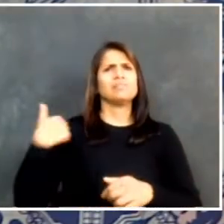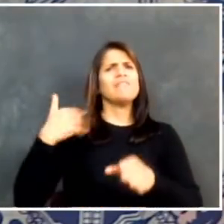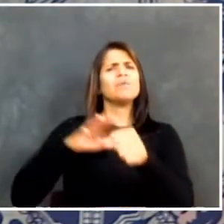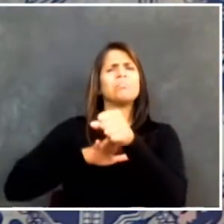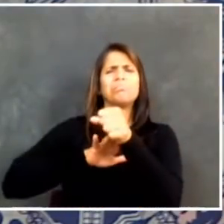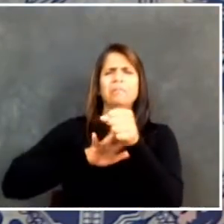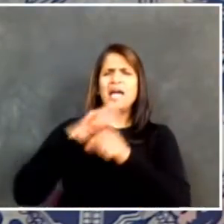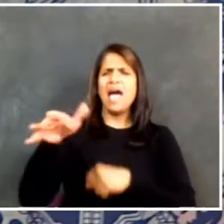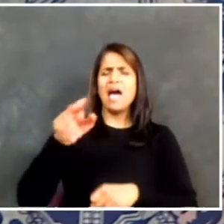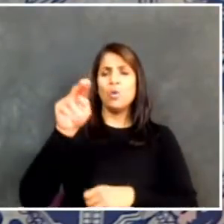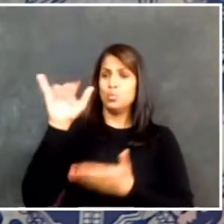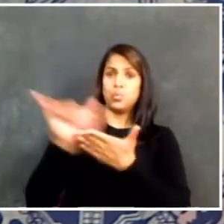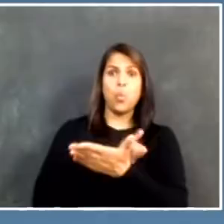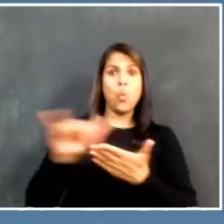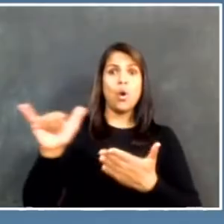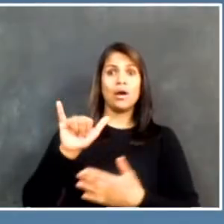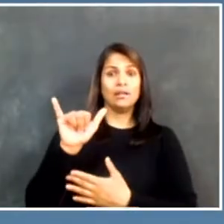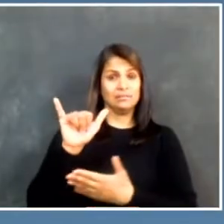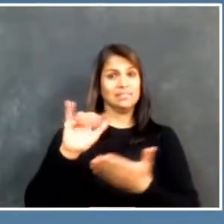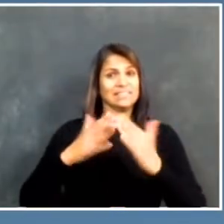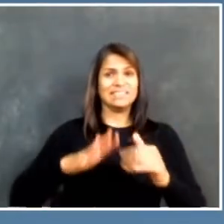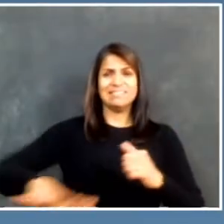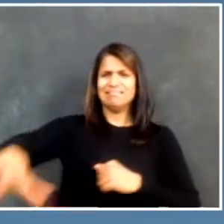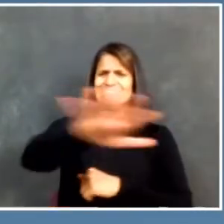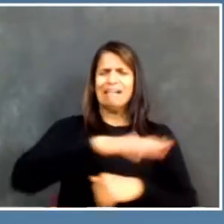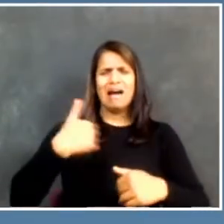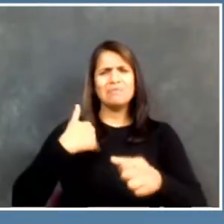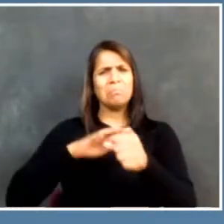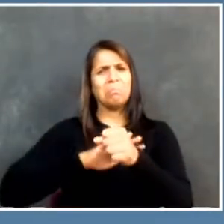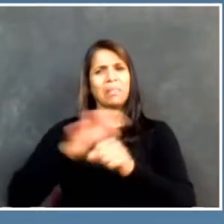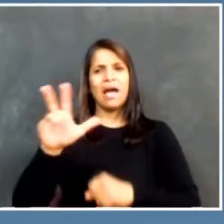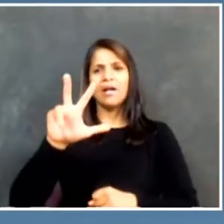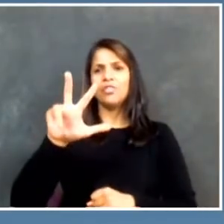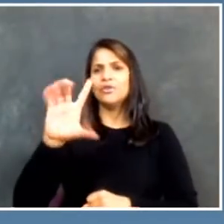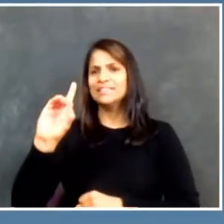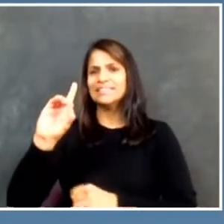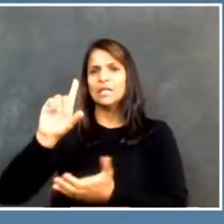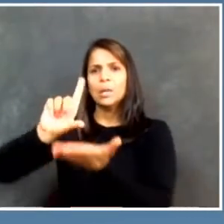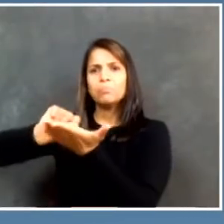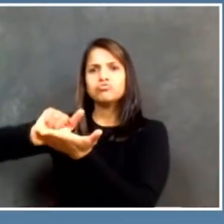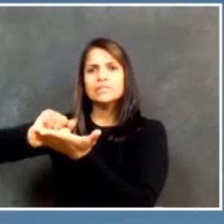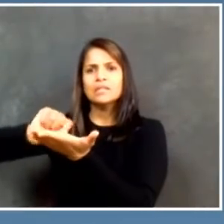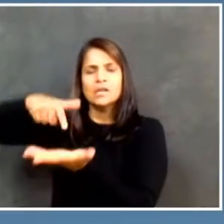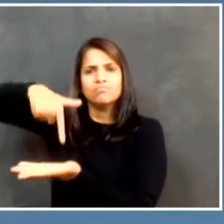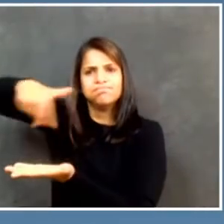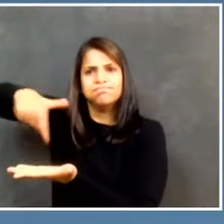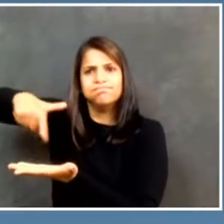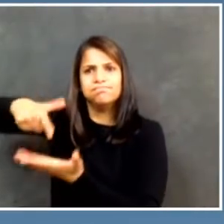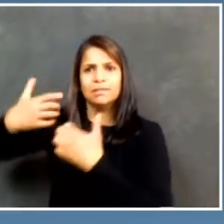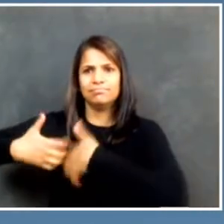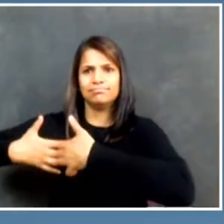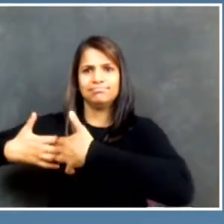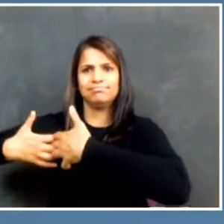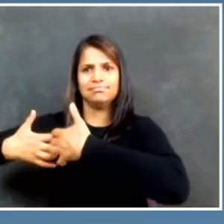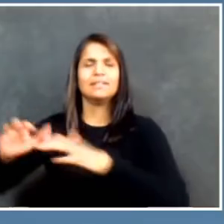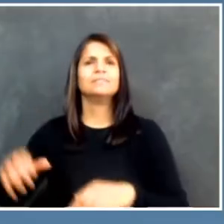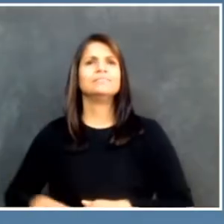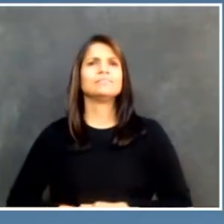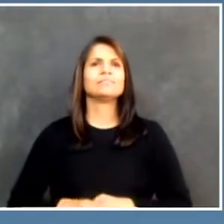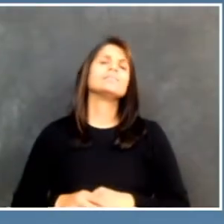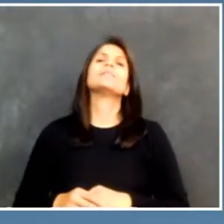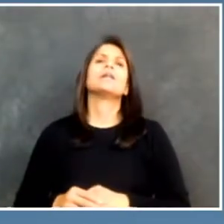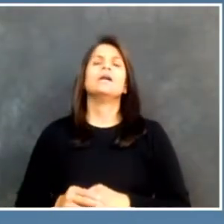doctors. One thing to clarify, that 60% refers to